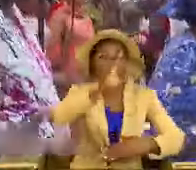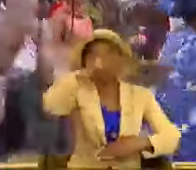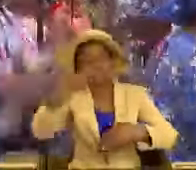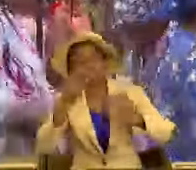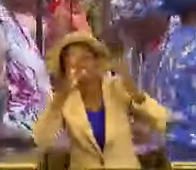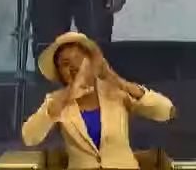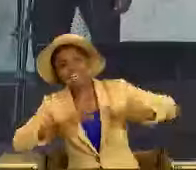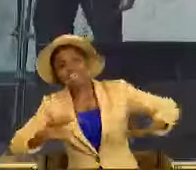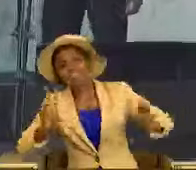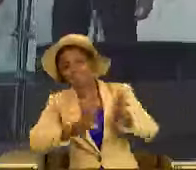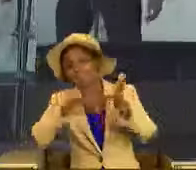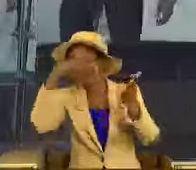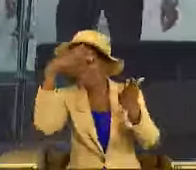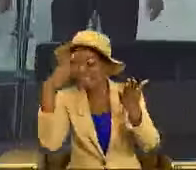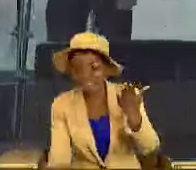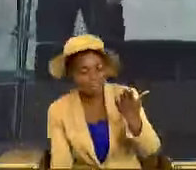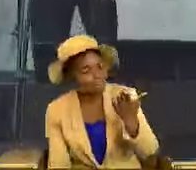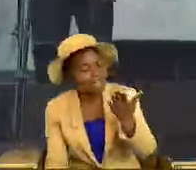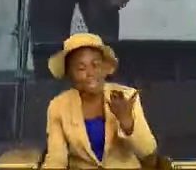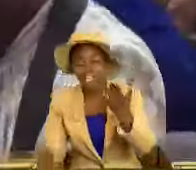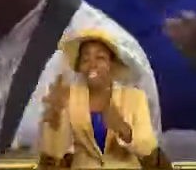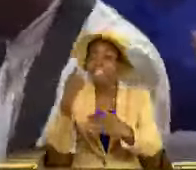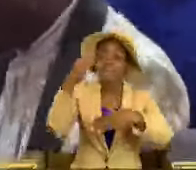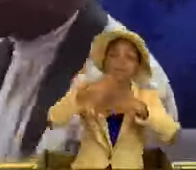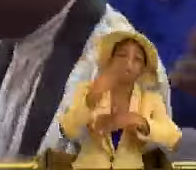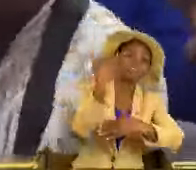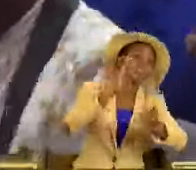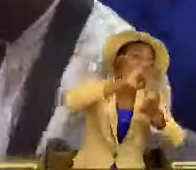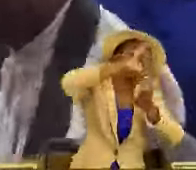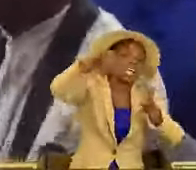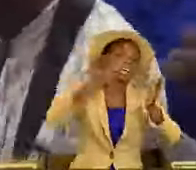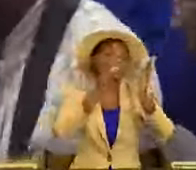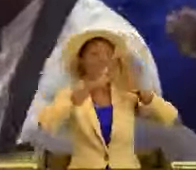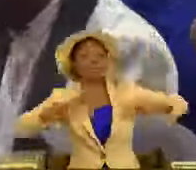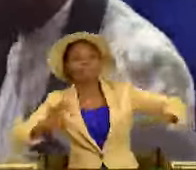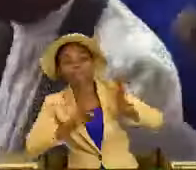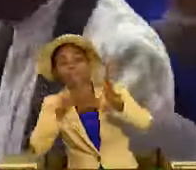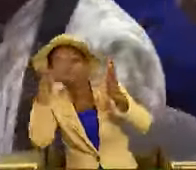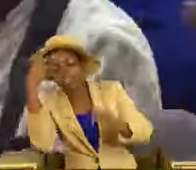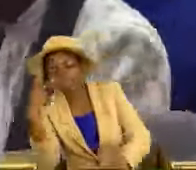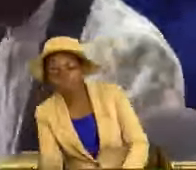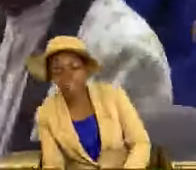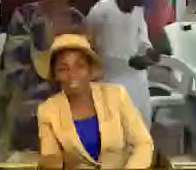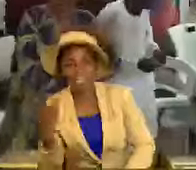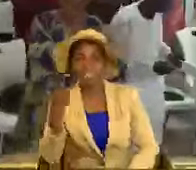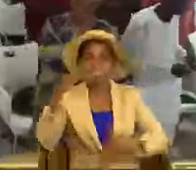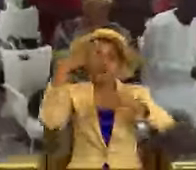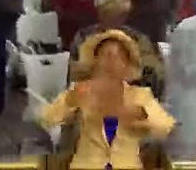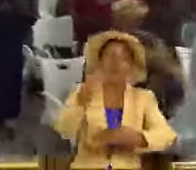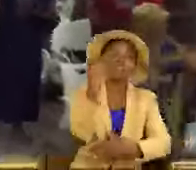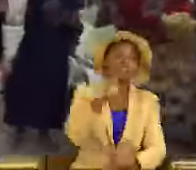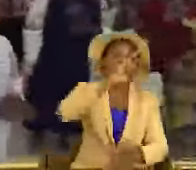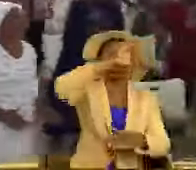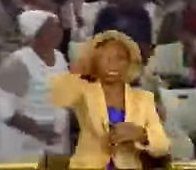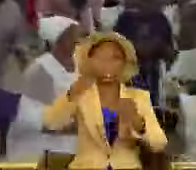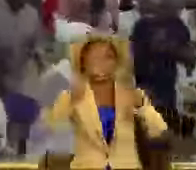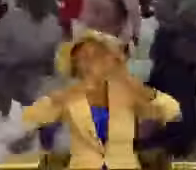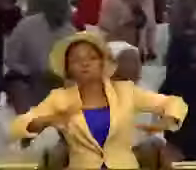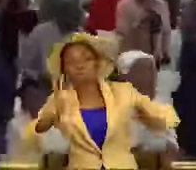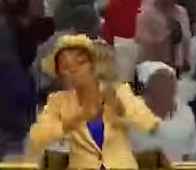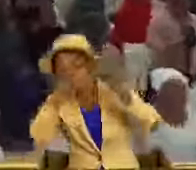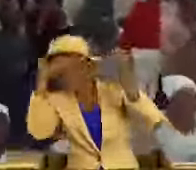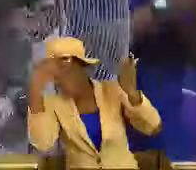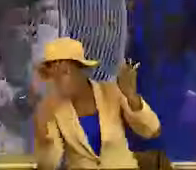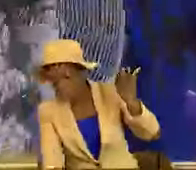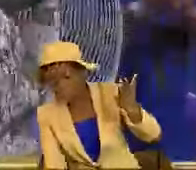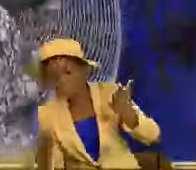jer jer jer ofer the ofer ofer